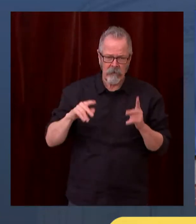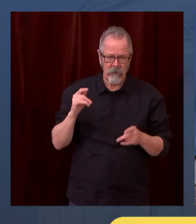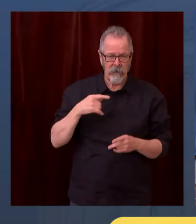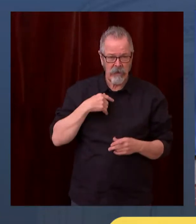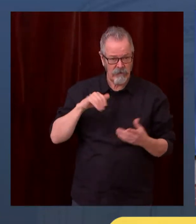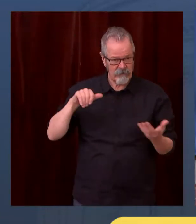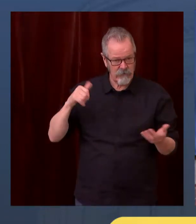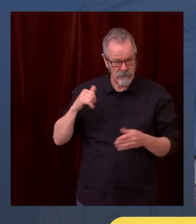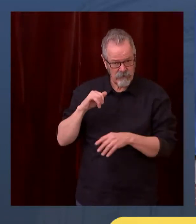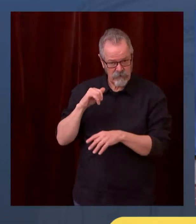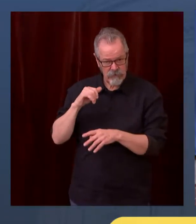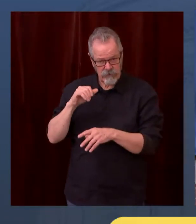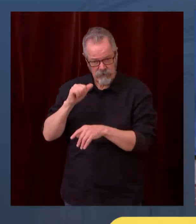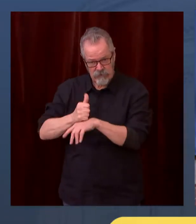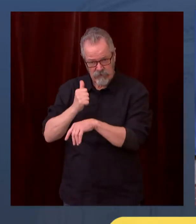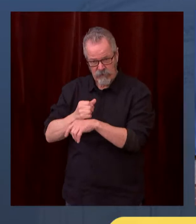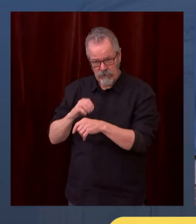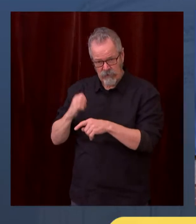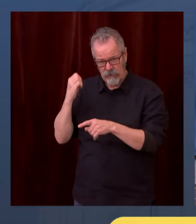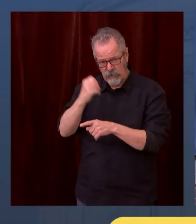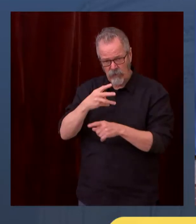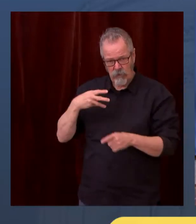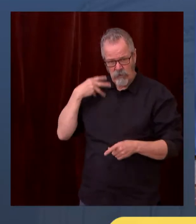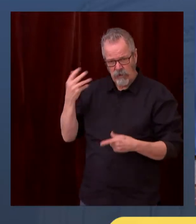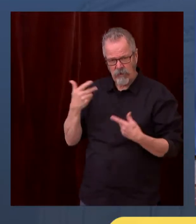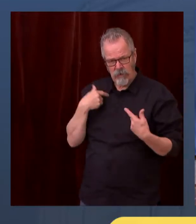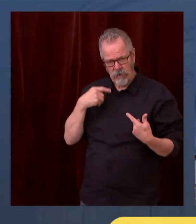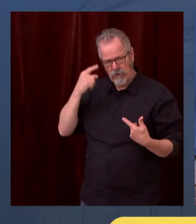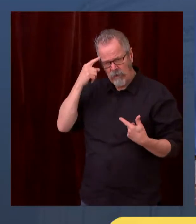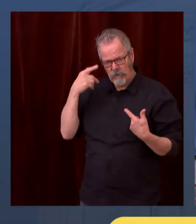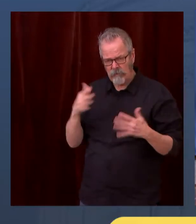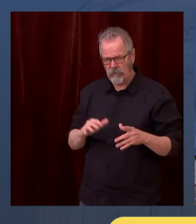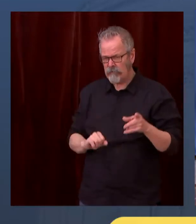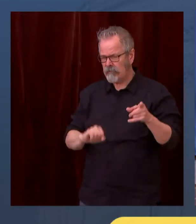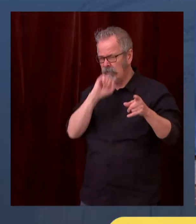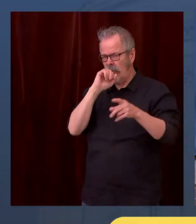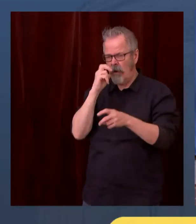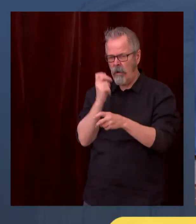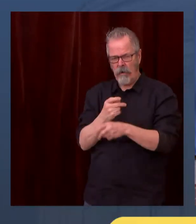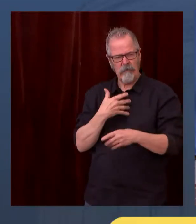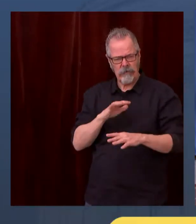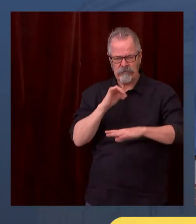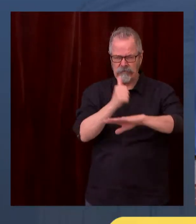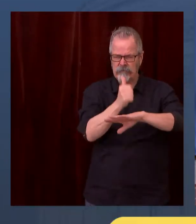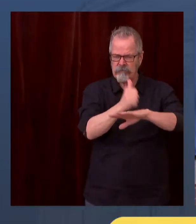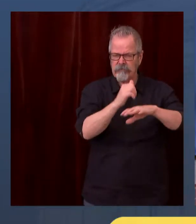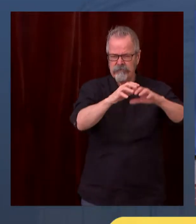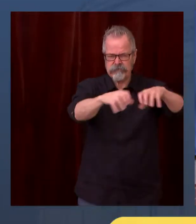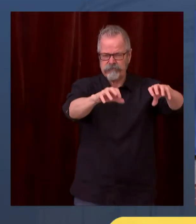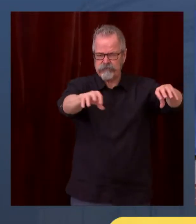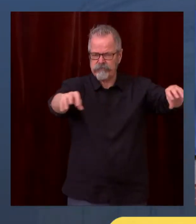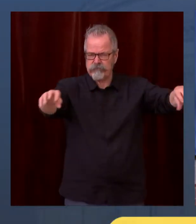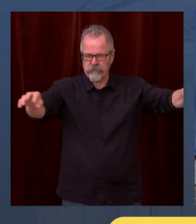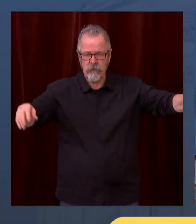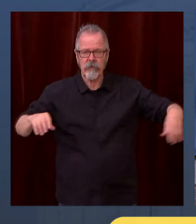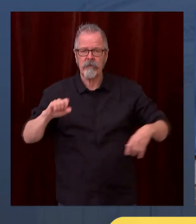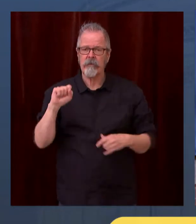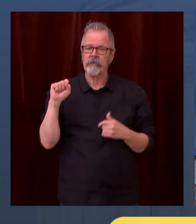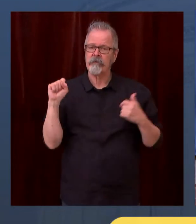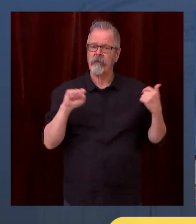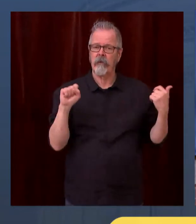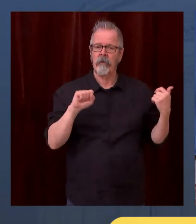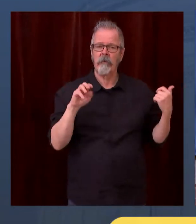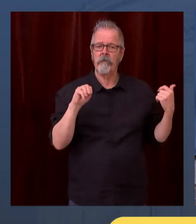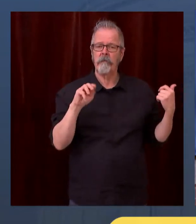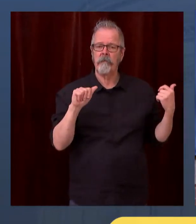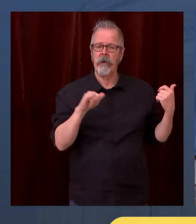Washington. It's why we're doing these efforts like Mayor Durkin is doing in Seattle to go